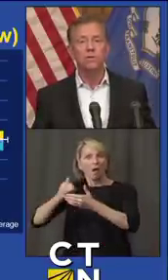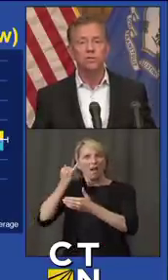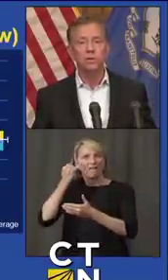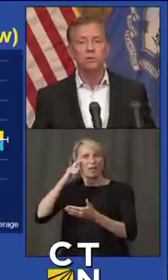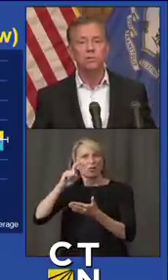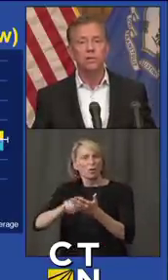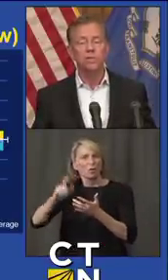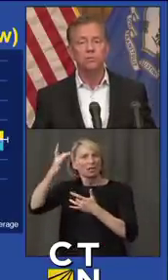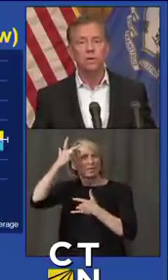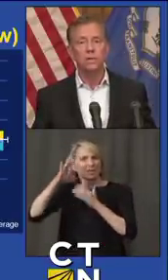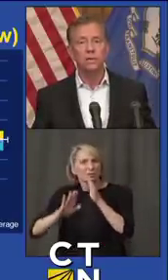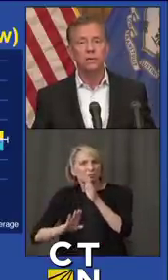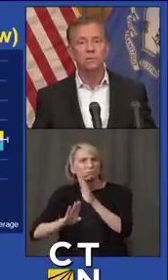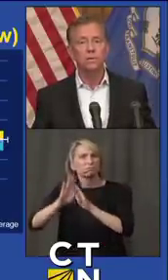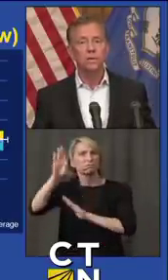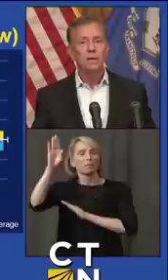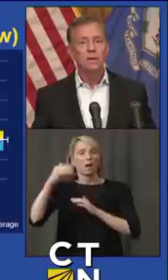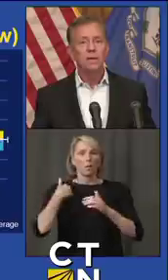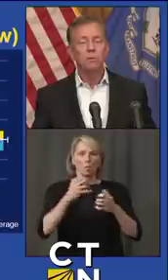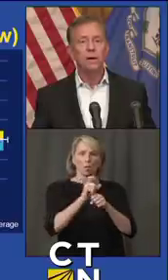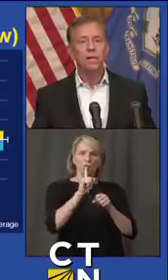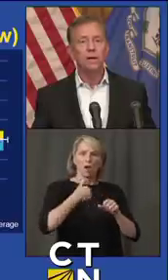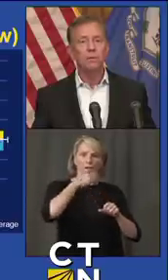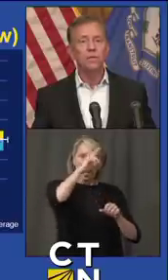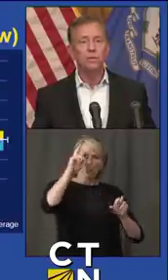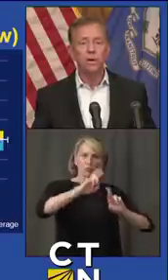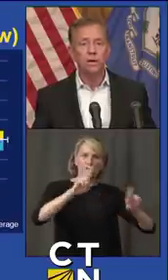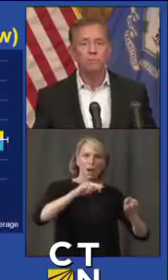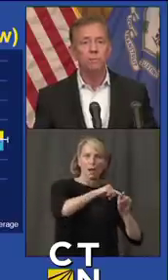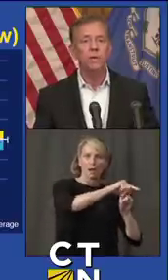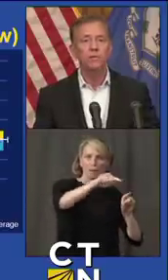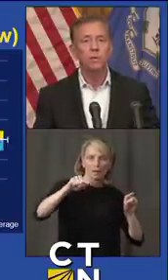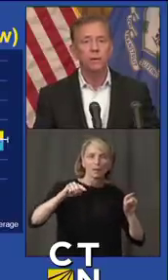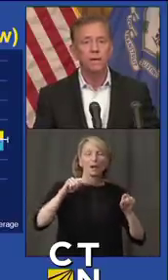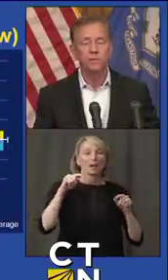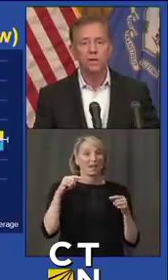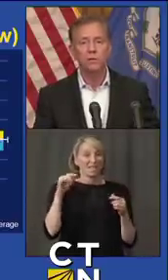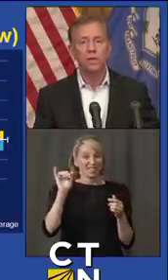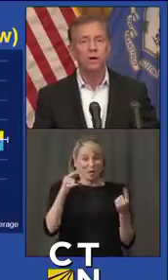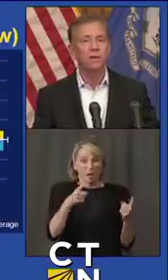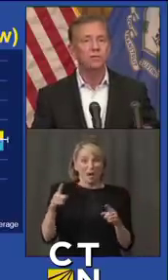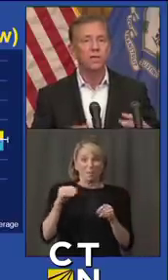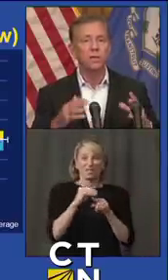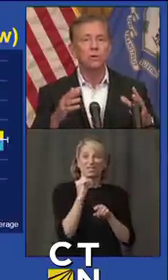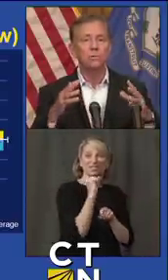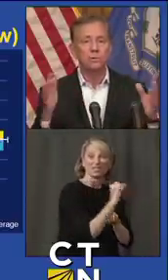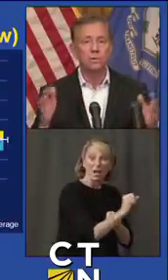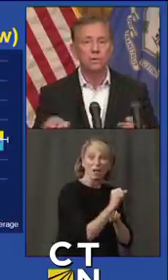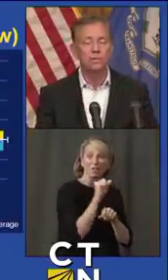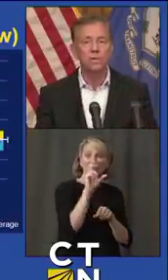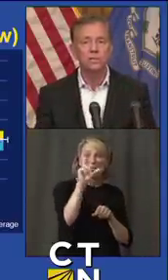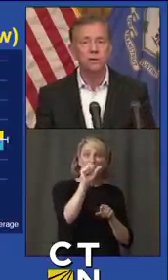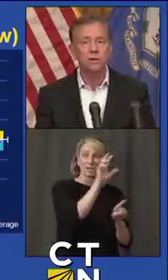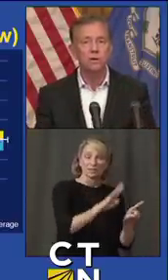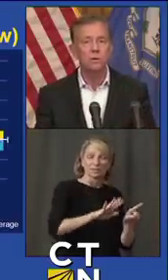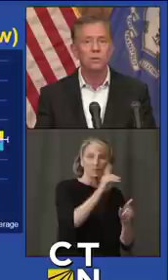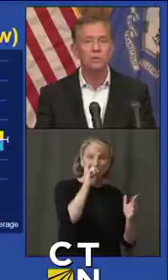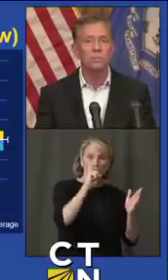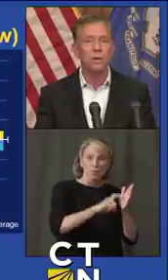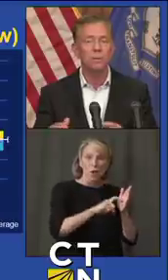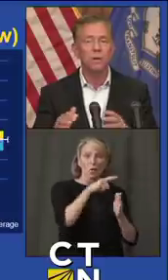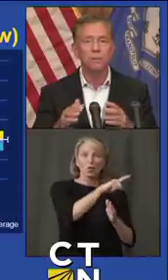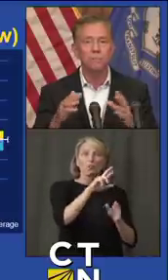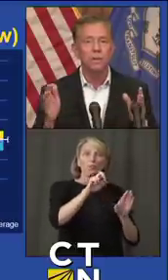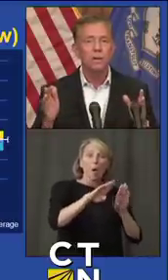those southern states right now. And right now, we do have plenty of capacity. I think our ICUs, our intensive care